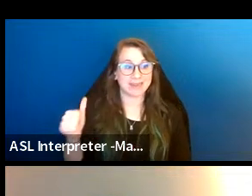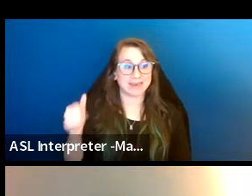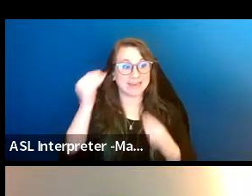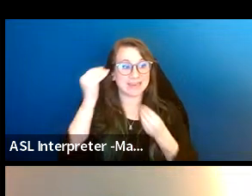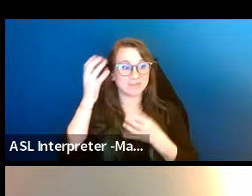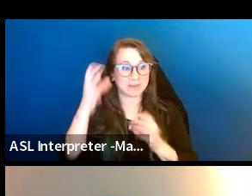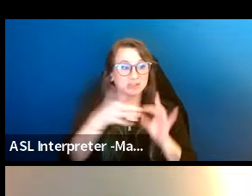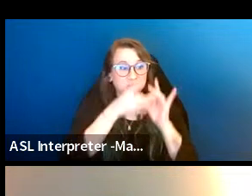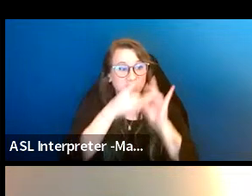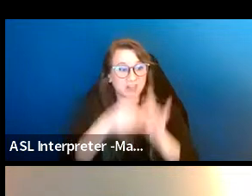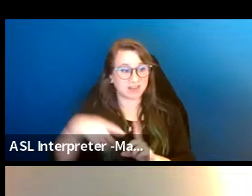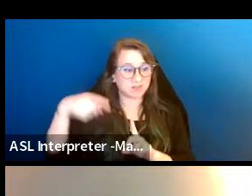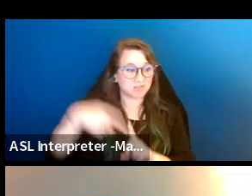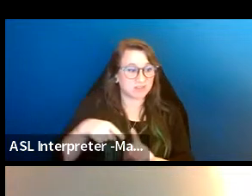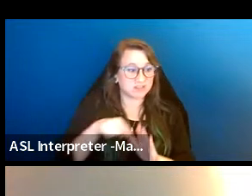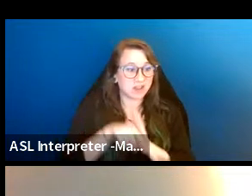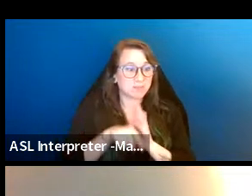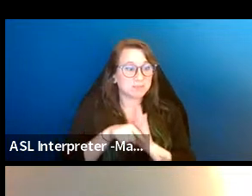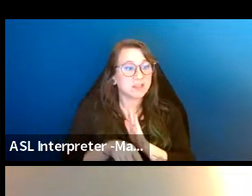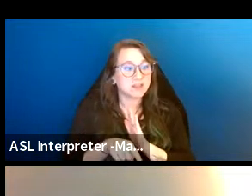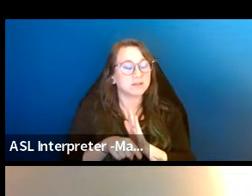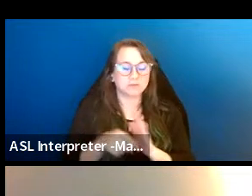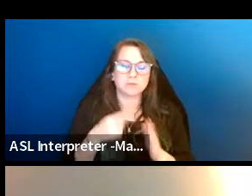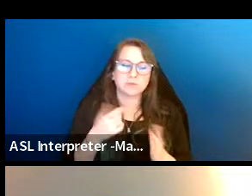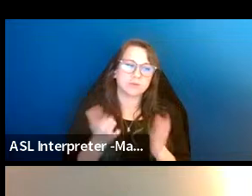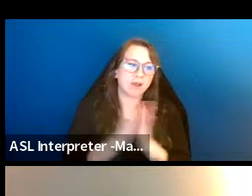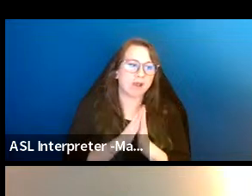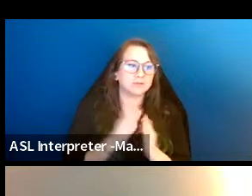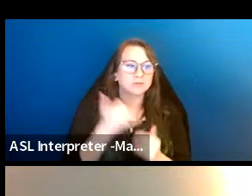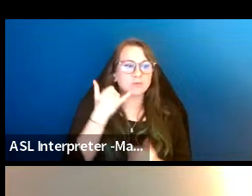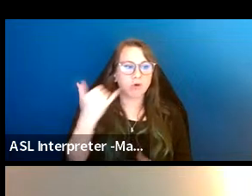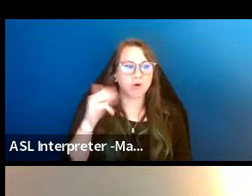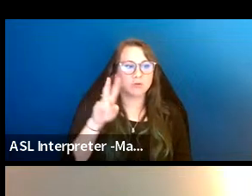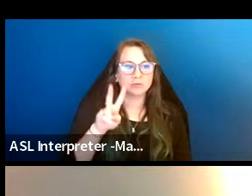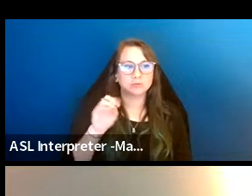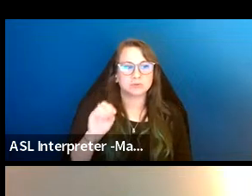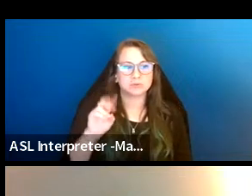this homicide, we ask that you do call